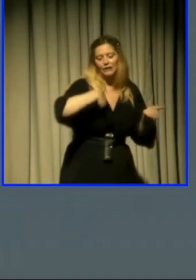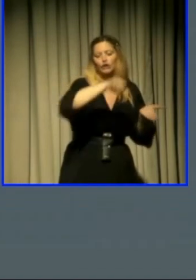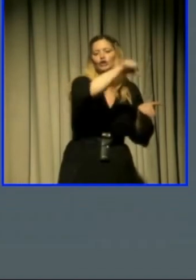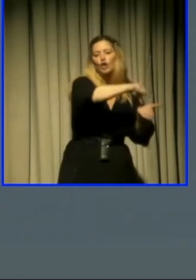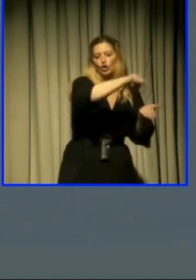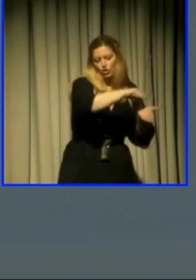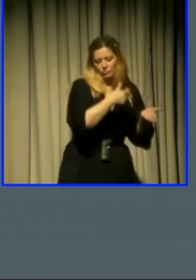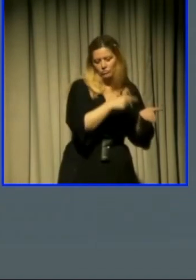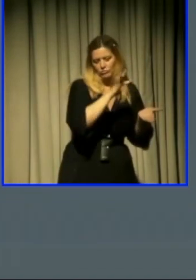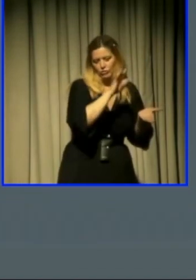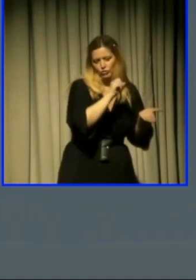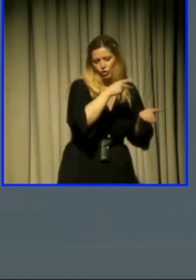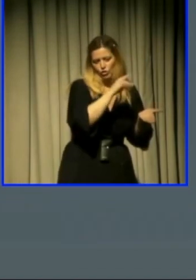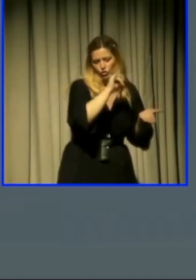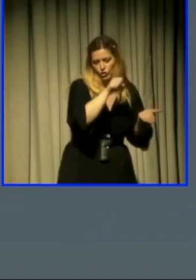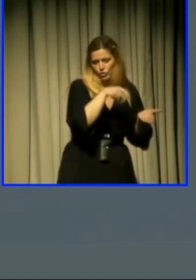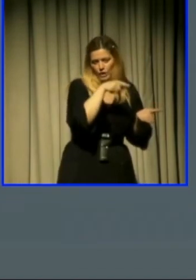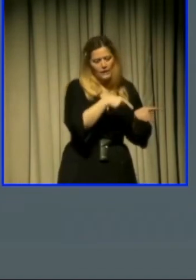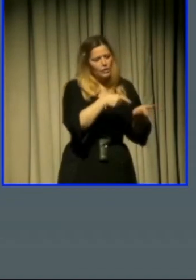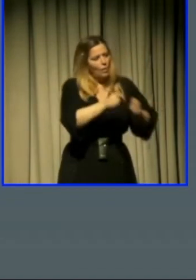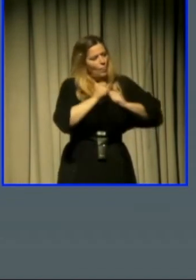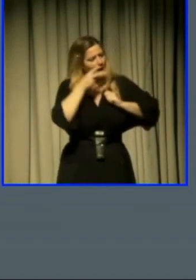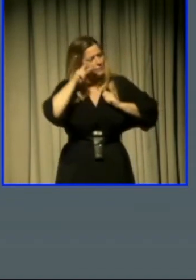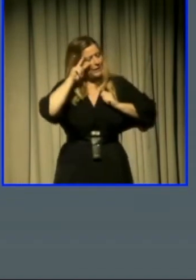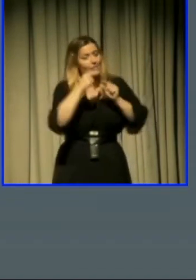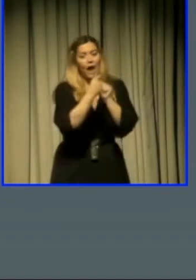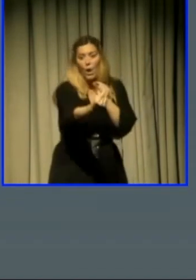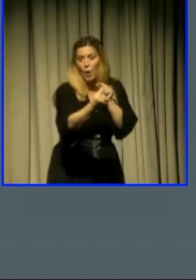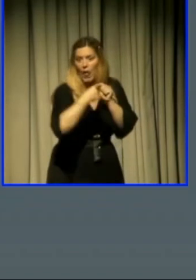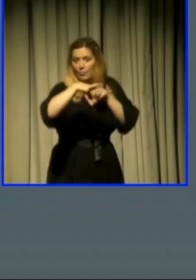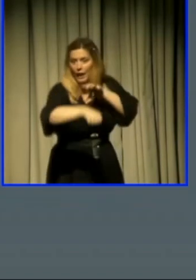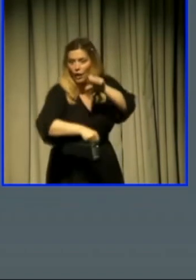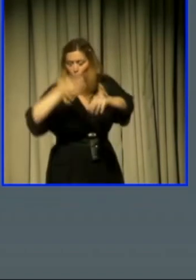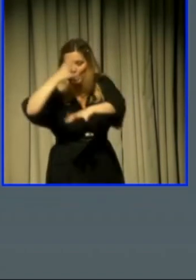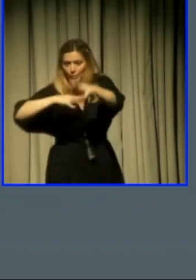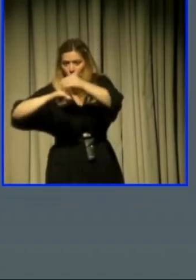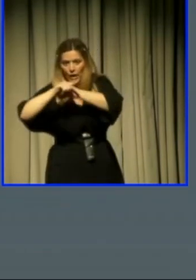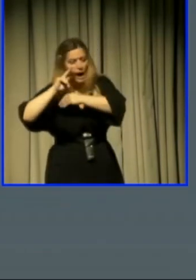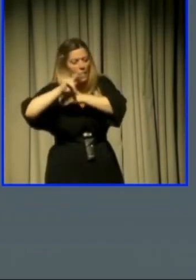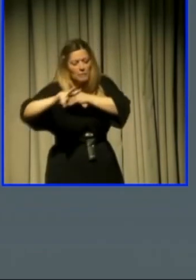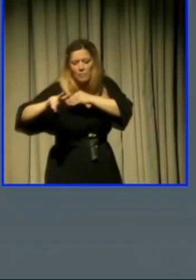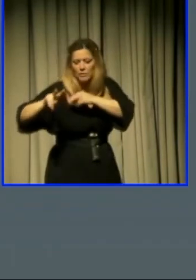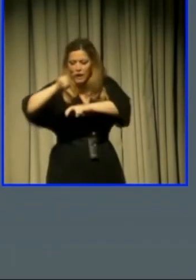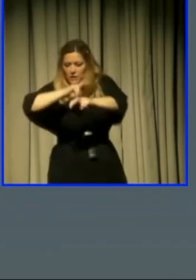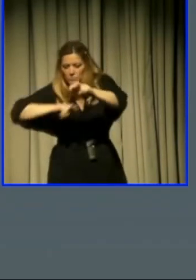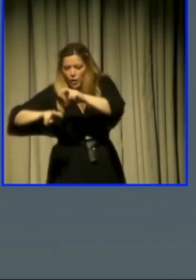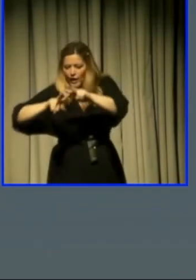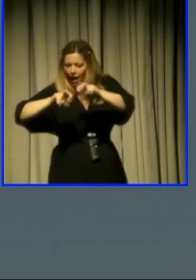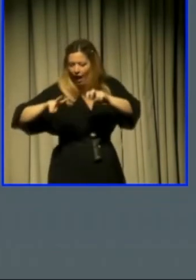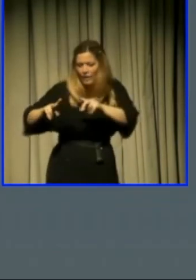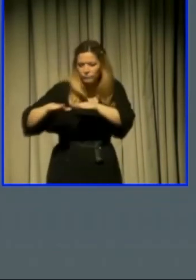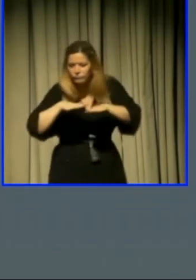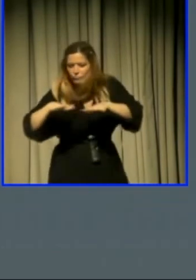it engages with a lot of interesting navigations. The exploration is far more immersive as